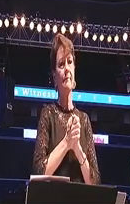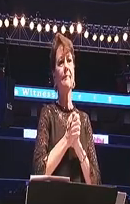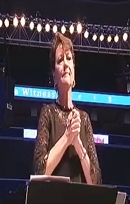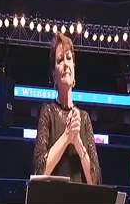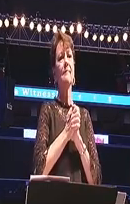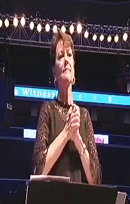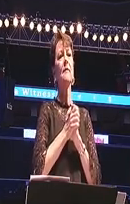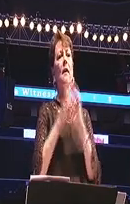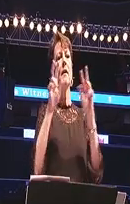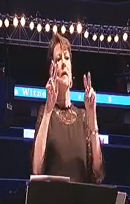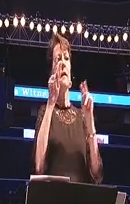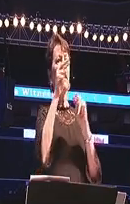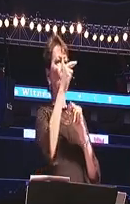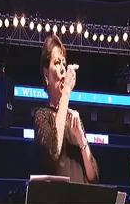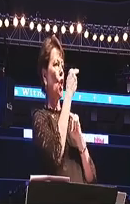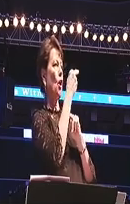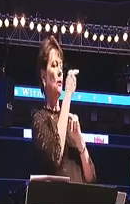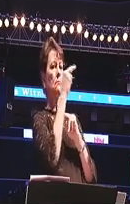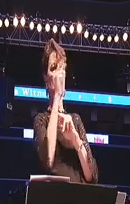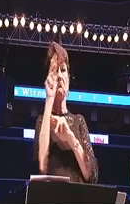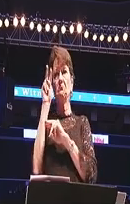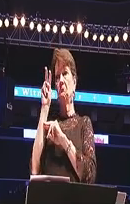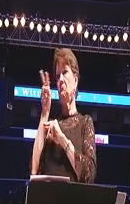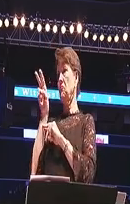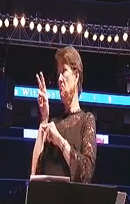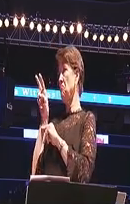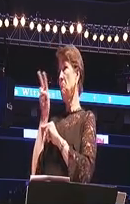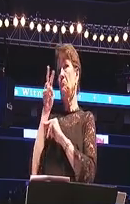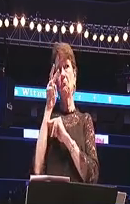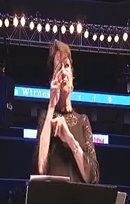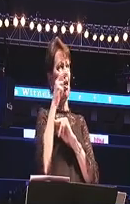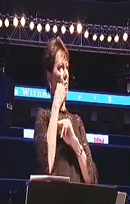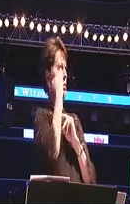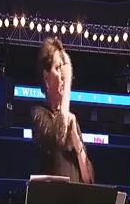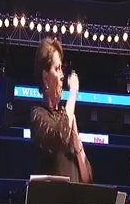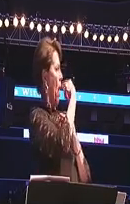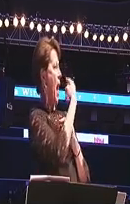Now turn around and look at the person just behind you.